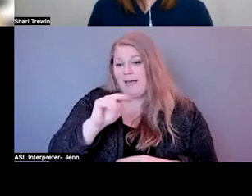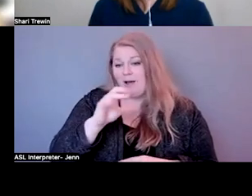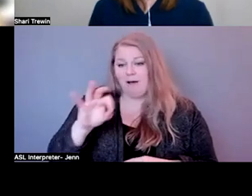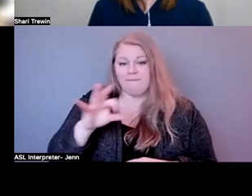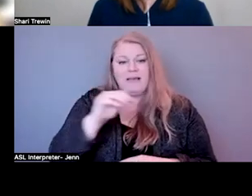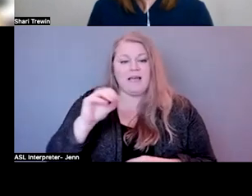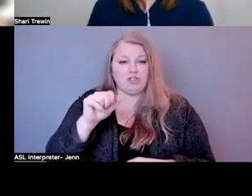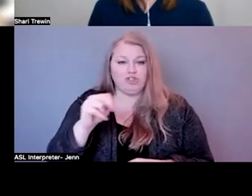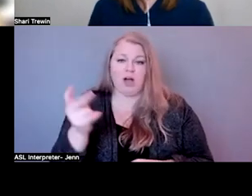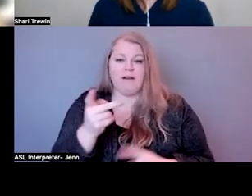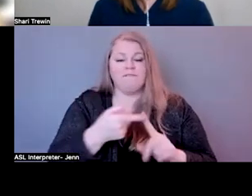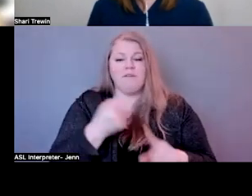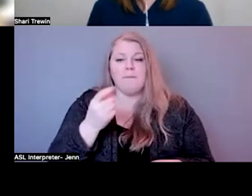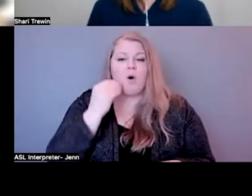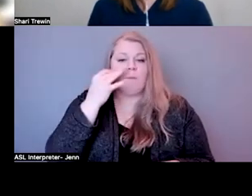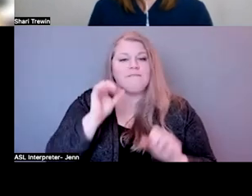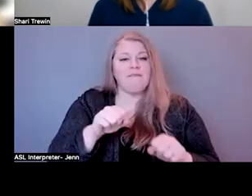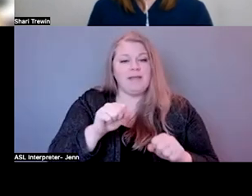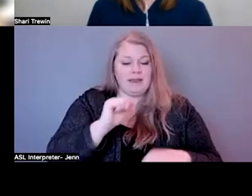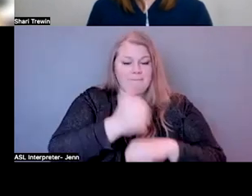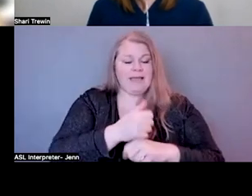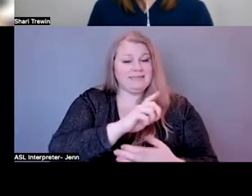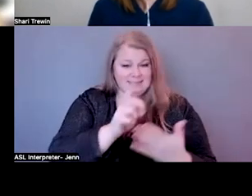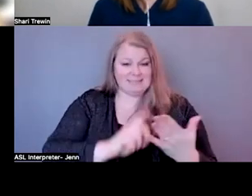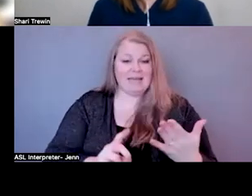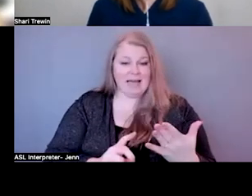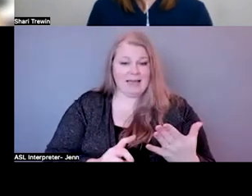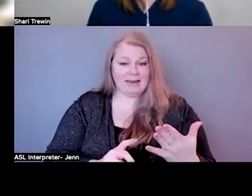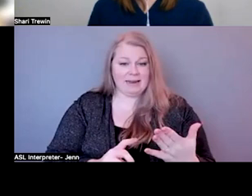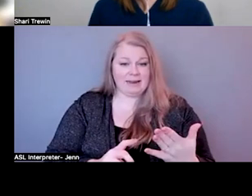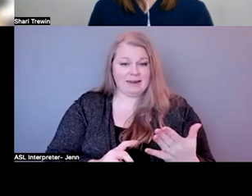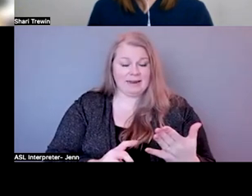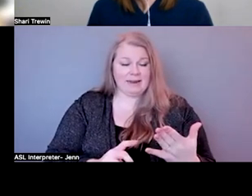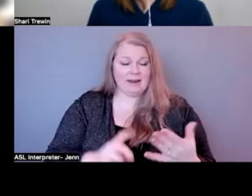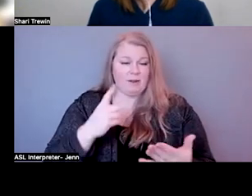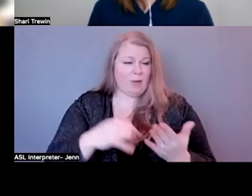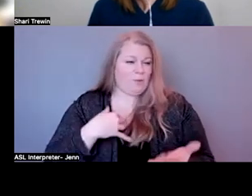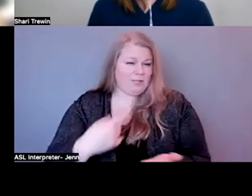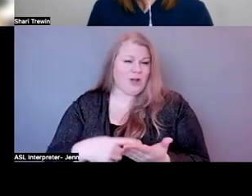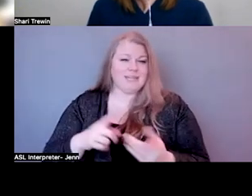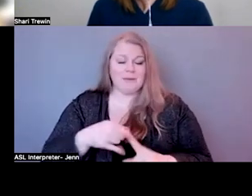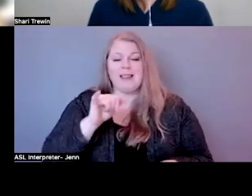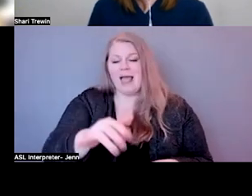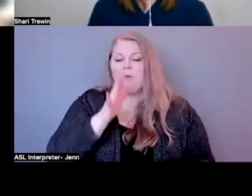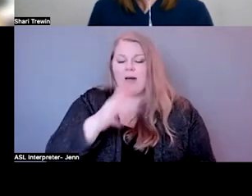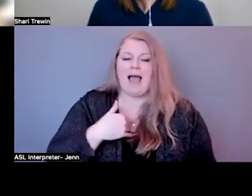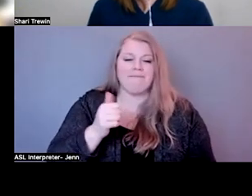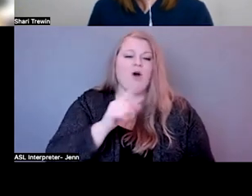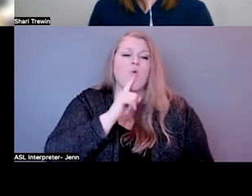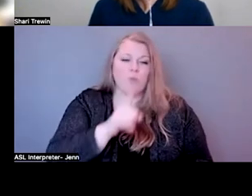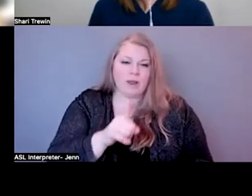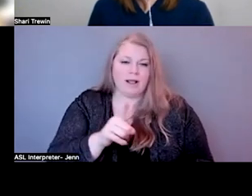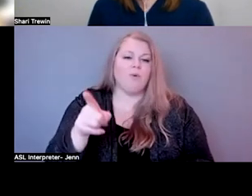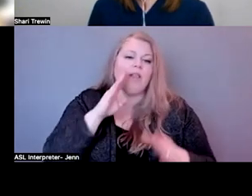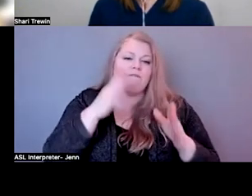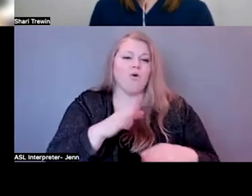Sean are from the home of ability-based design, which we talked about. And I think that that's going to have a real, which focuses on